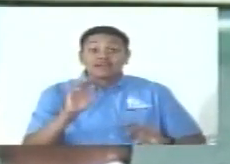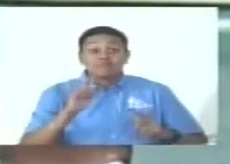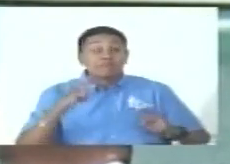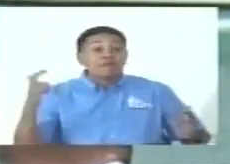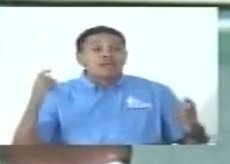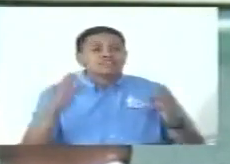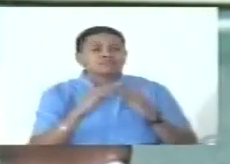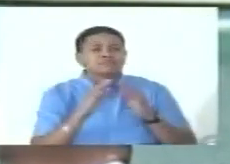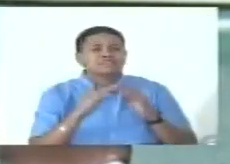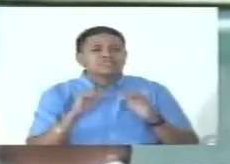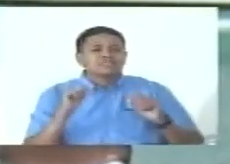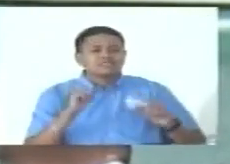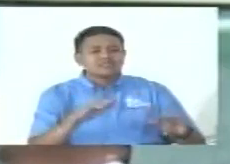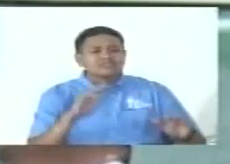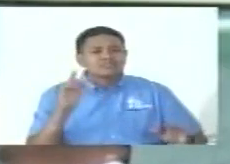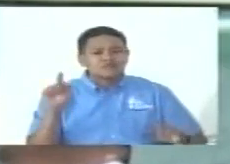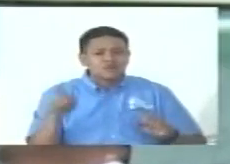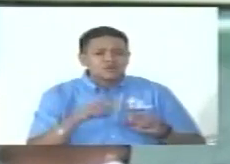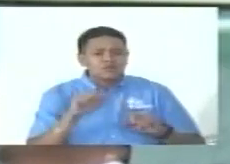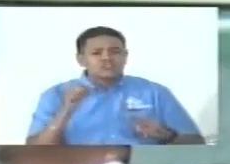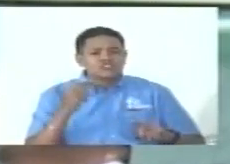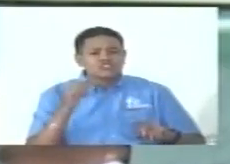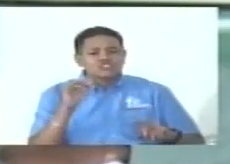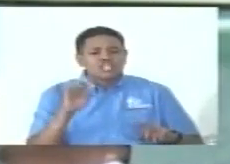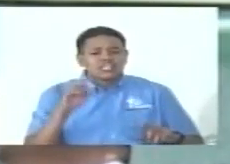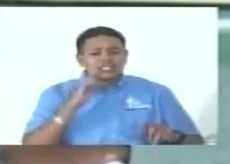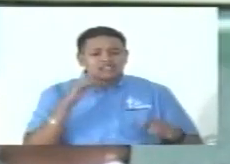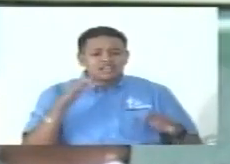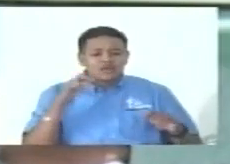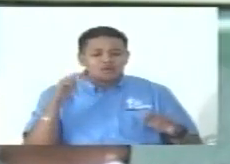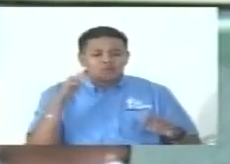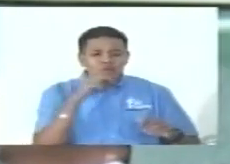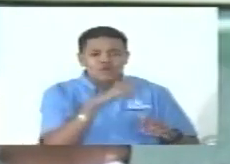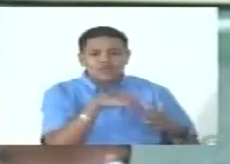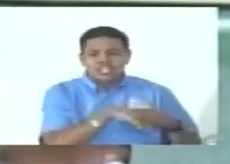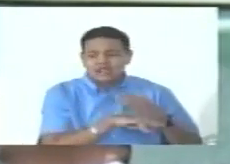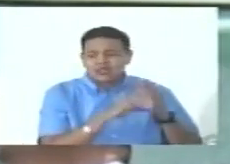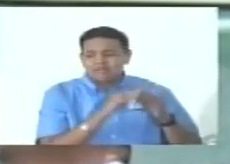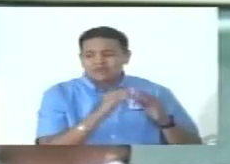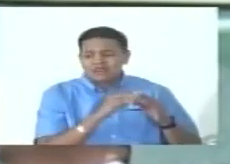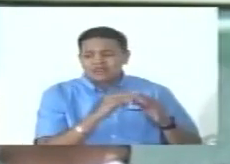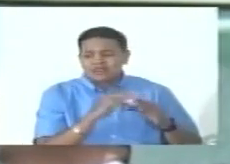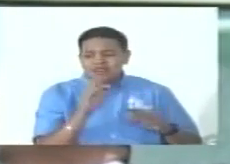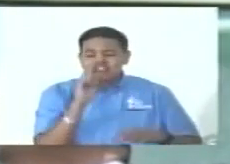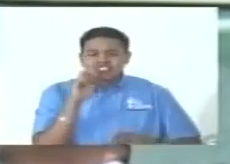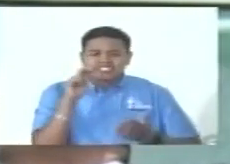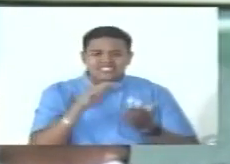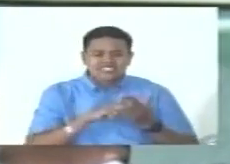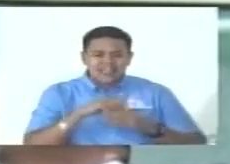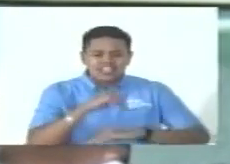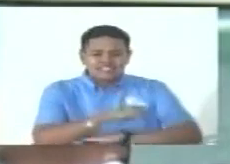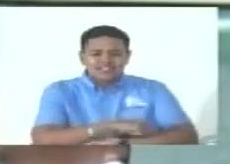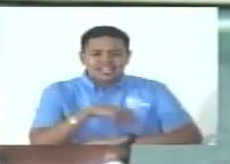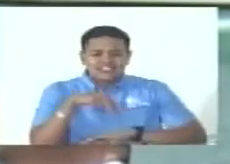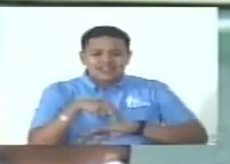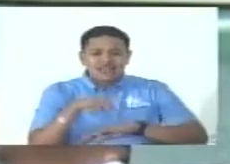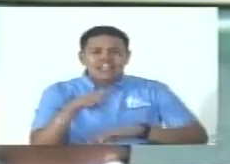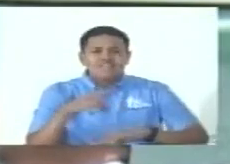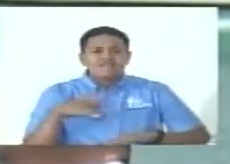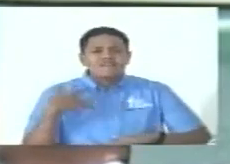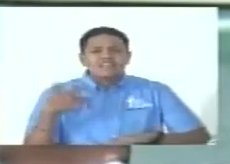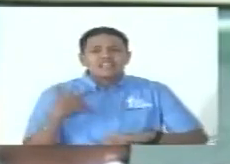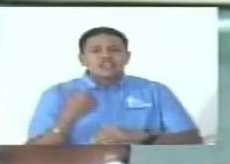meeting, Senator, when Shahine entered the meeting and she touched the platform, you could feel the